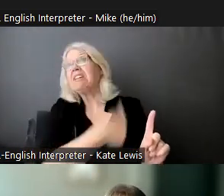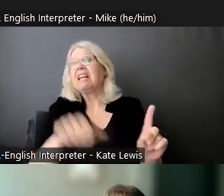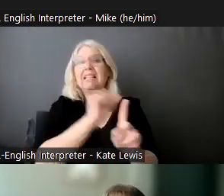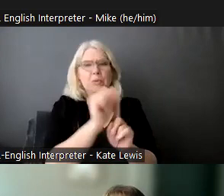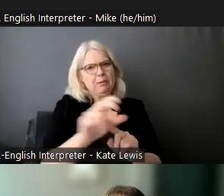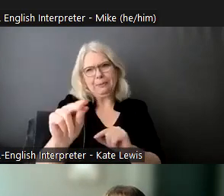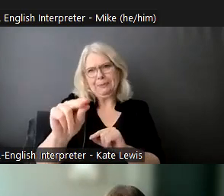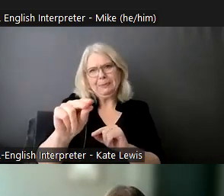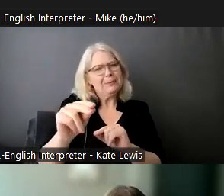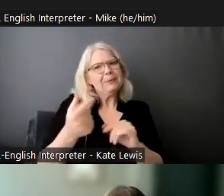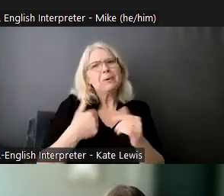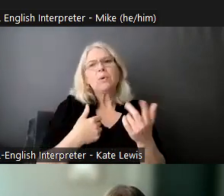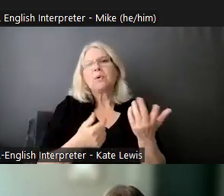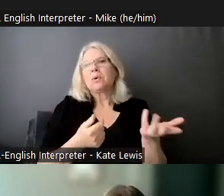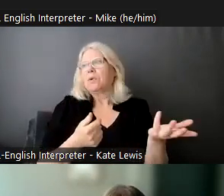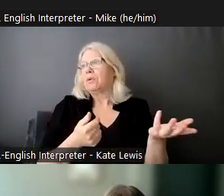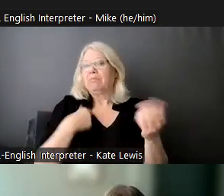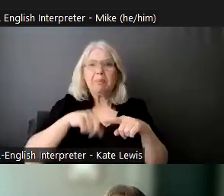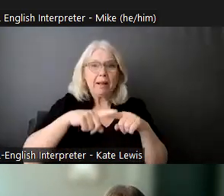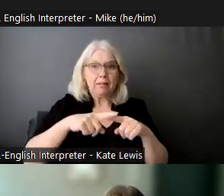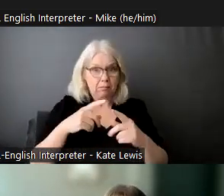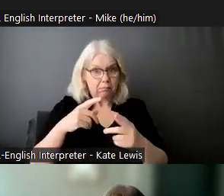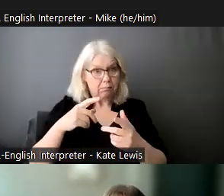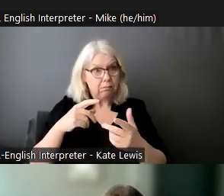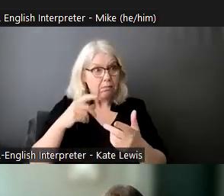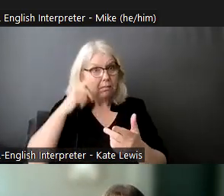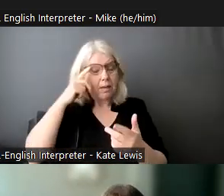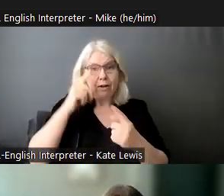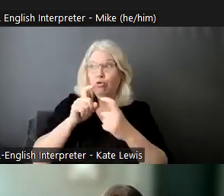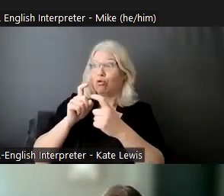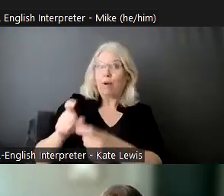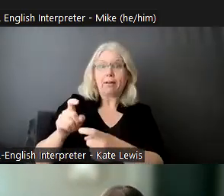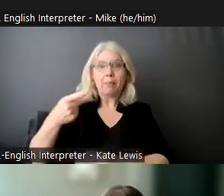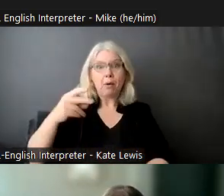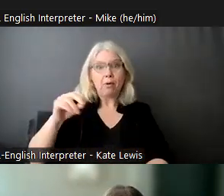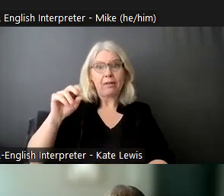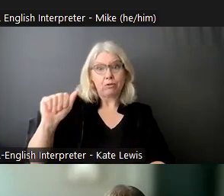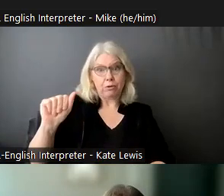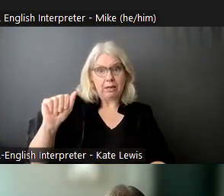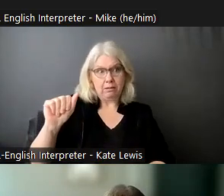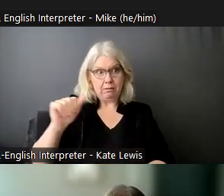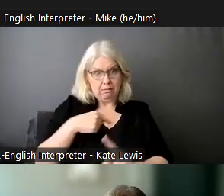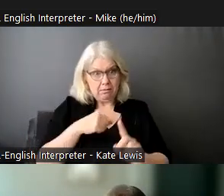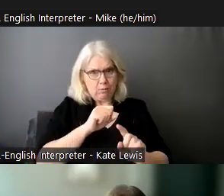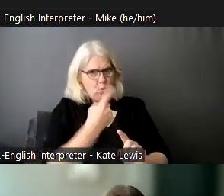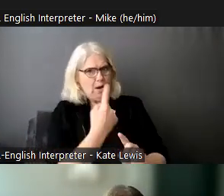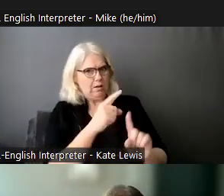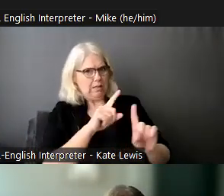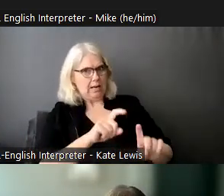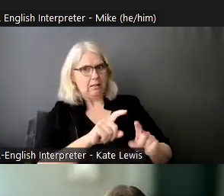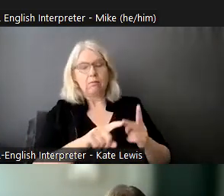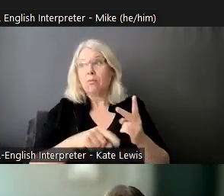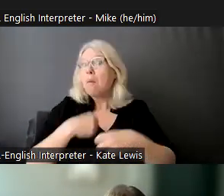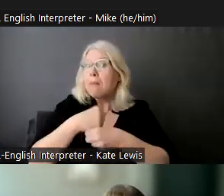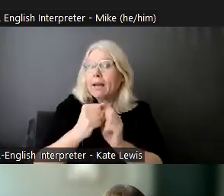executing a will, consenting to medical treatment, those are all separate and distinct tests. So there is no, in